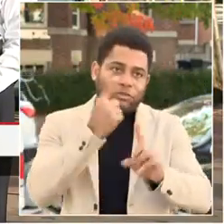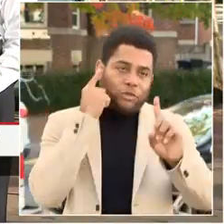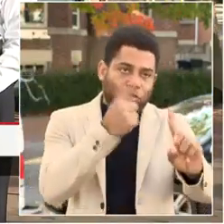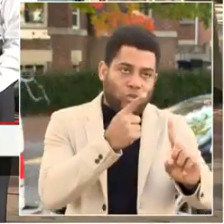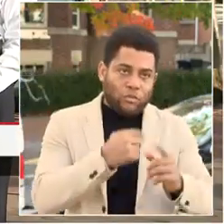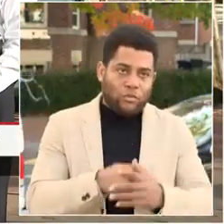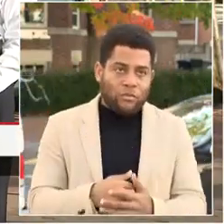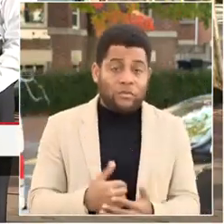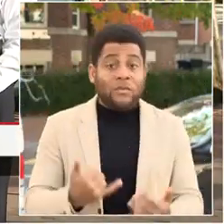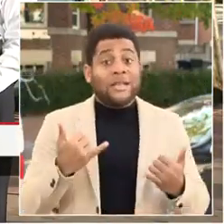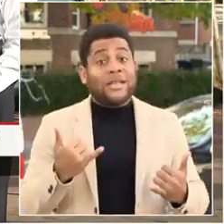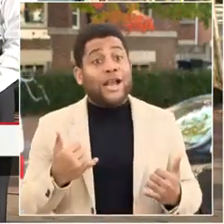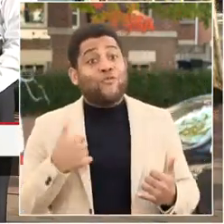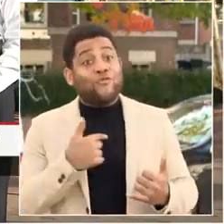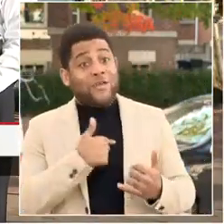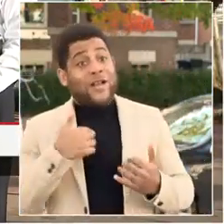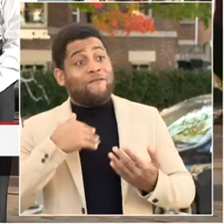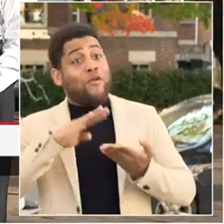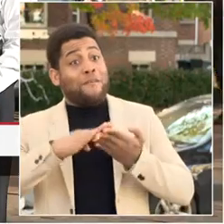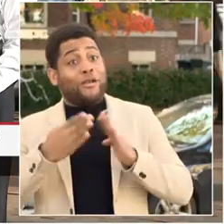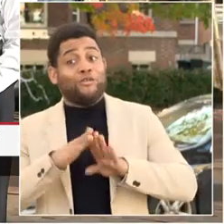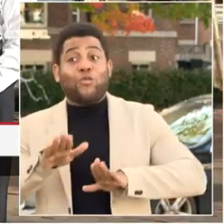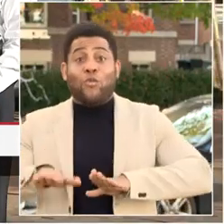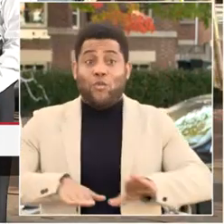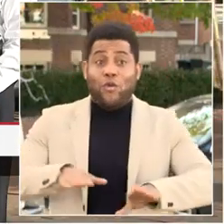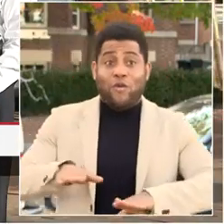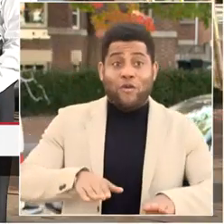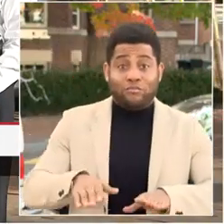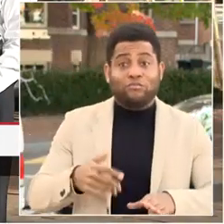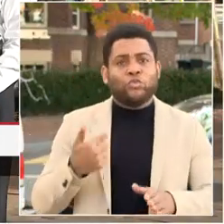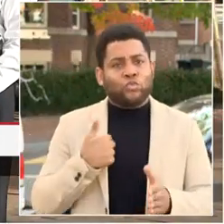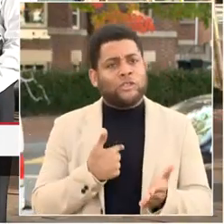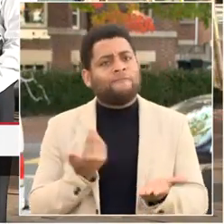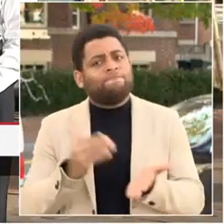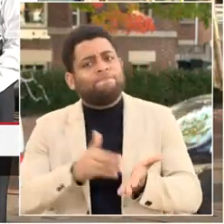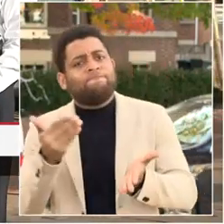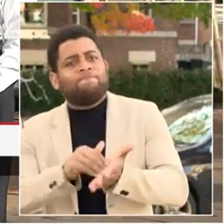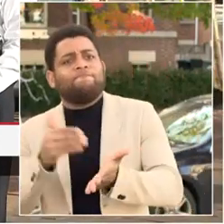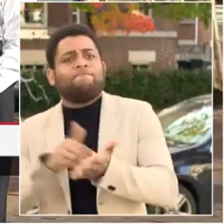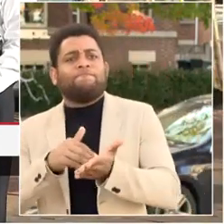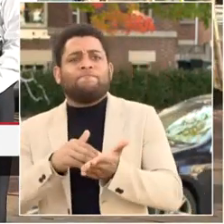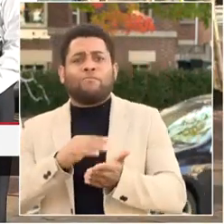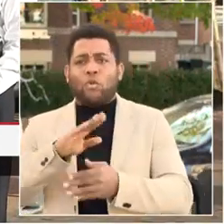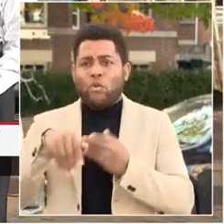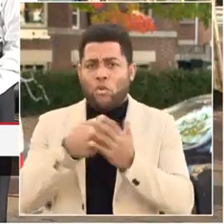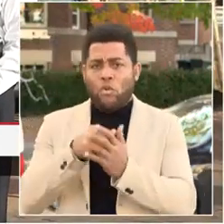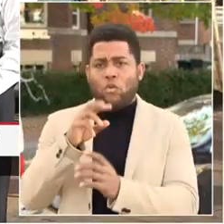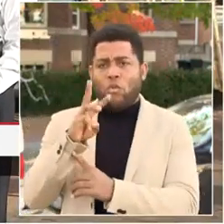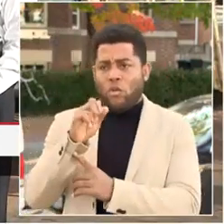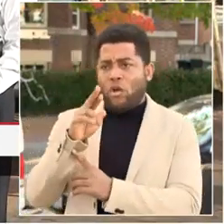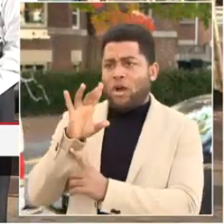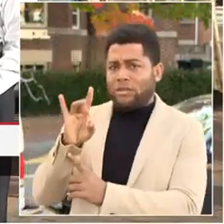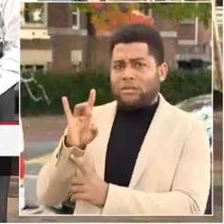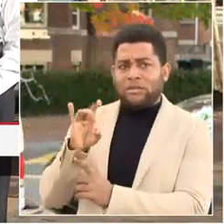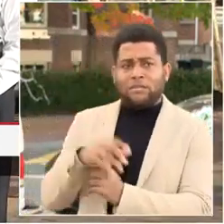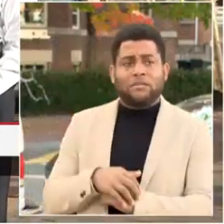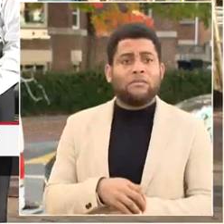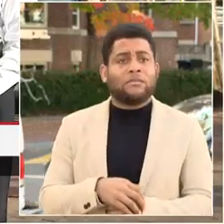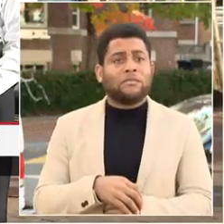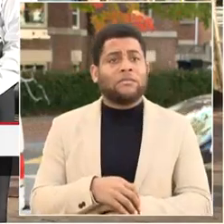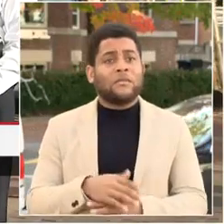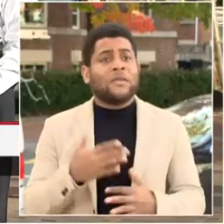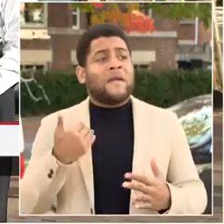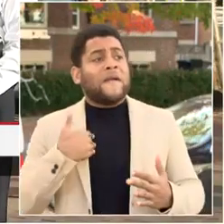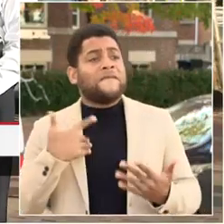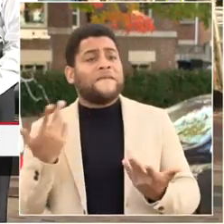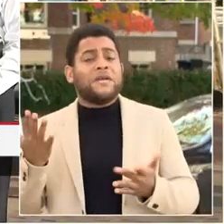across all 8 wards all year long, where we're looking and talking to neighbors and businesses, looking